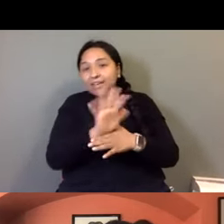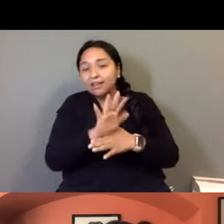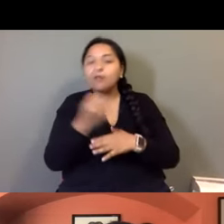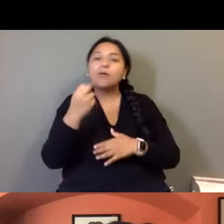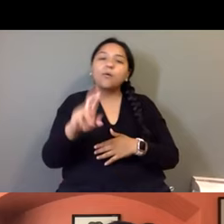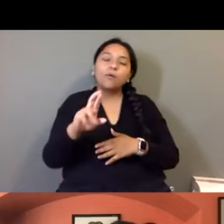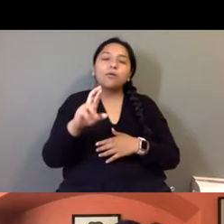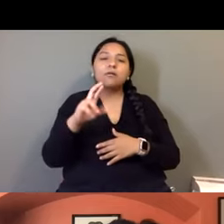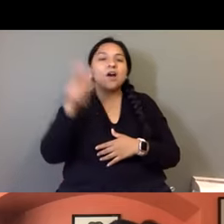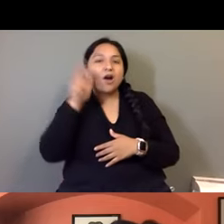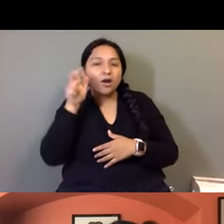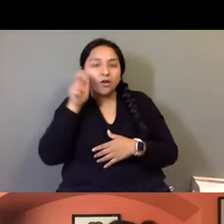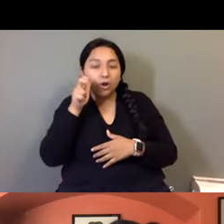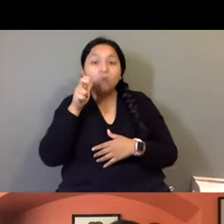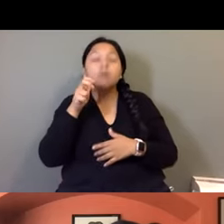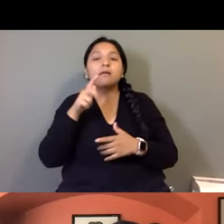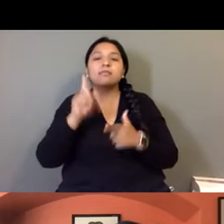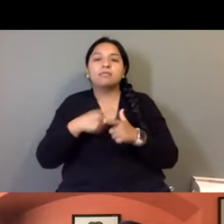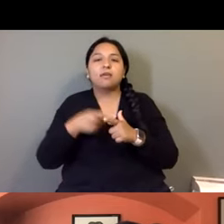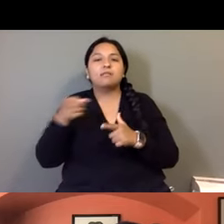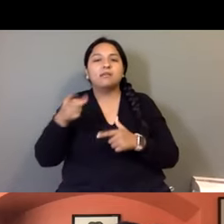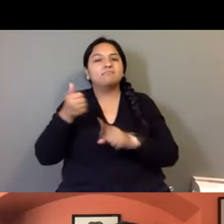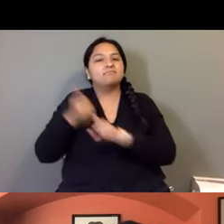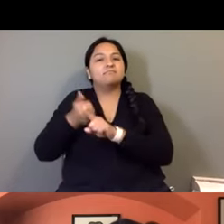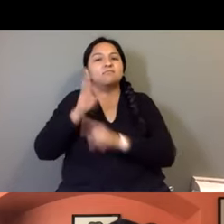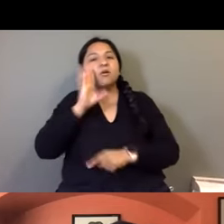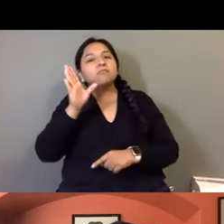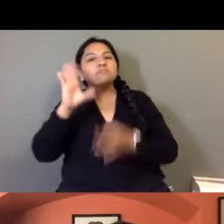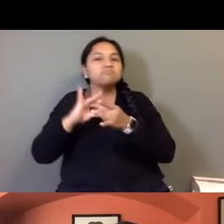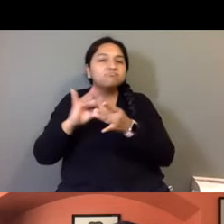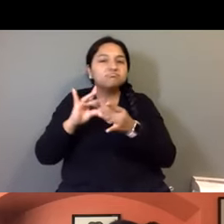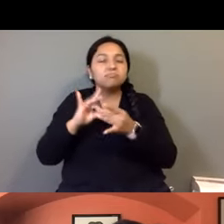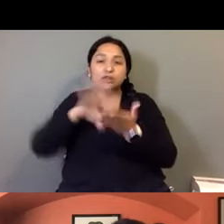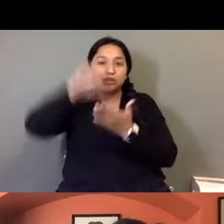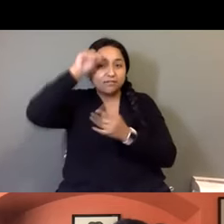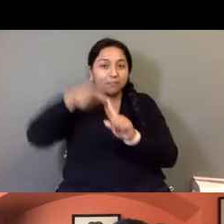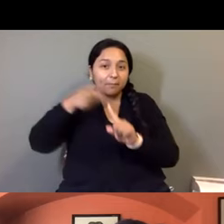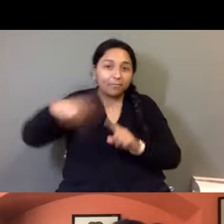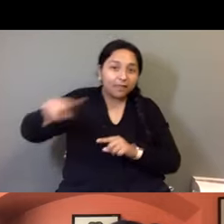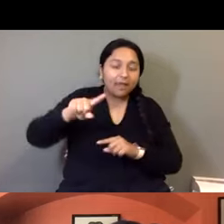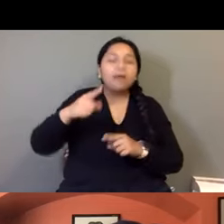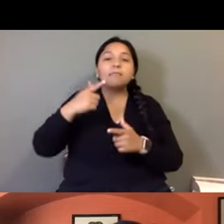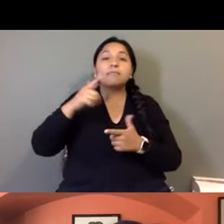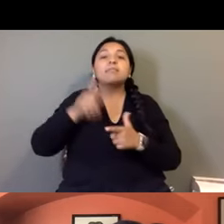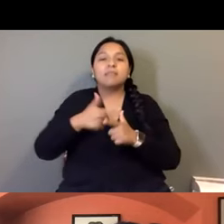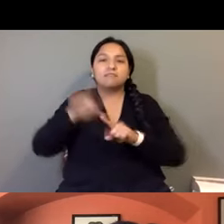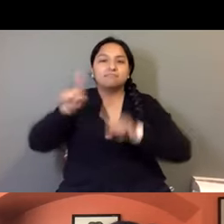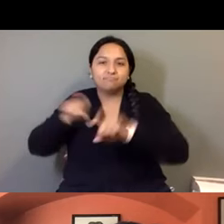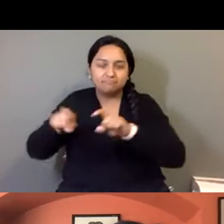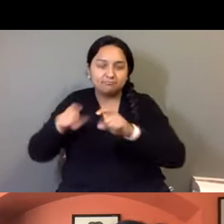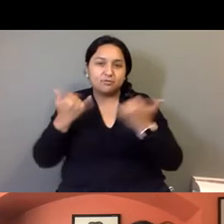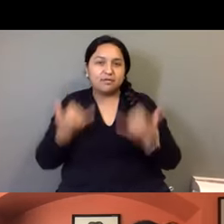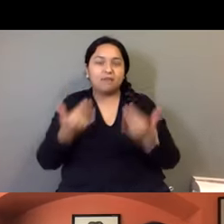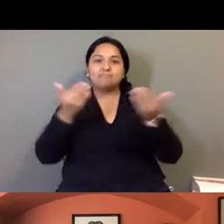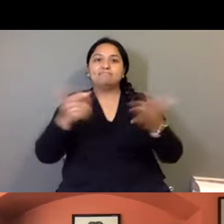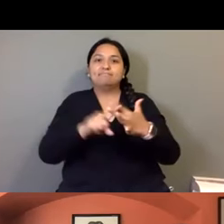or an audio piece. And then we're going to hear a little bit about them. And then we're going to learn from them and we're going to ask them some questions. And now I'm going to be quiet and we're going to hear